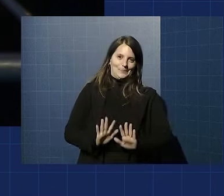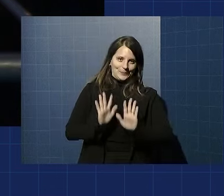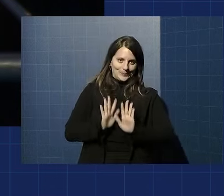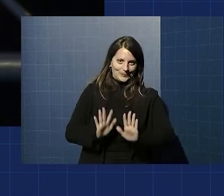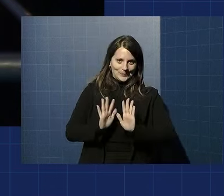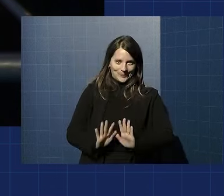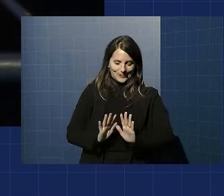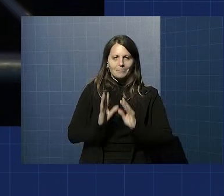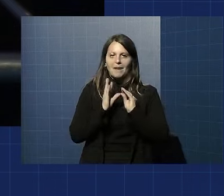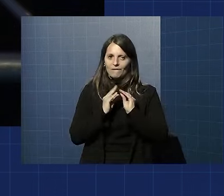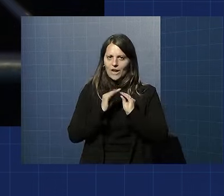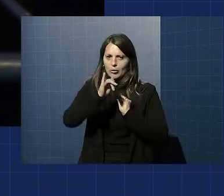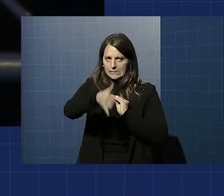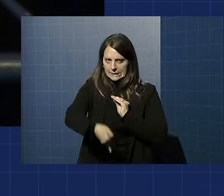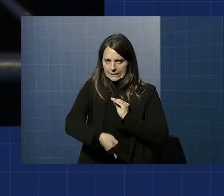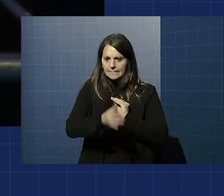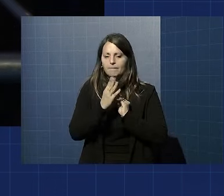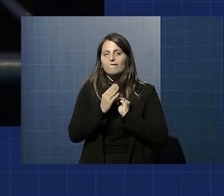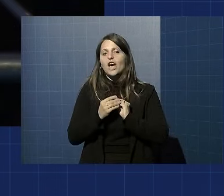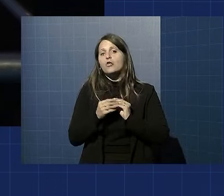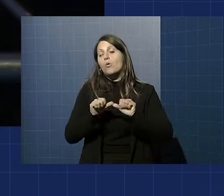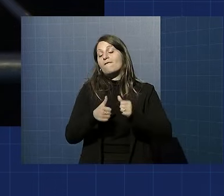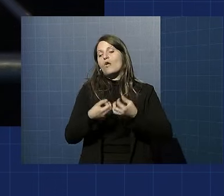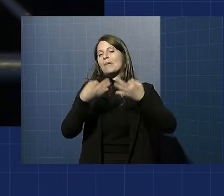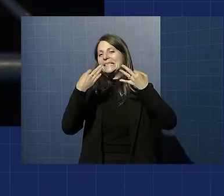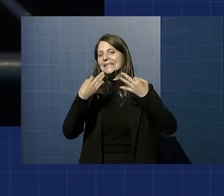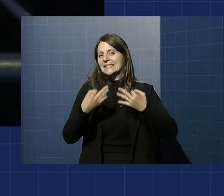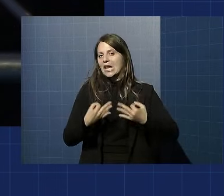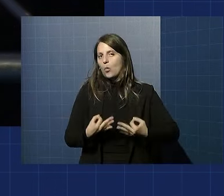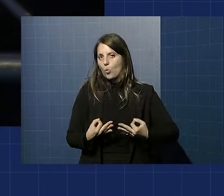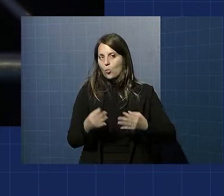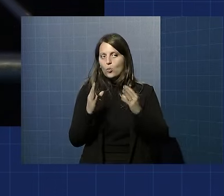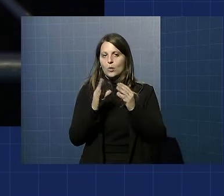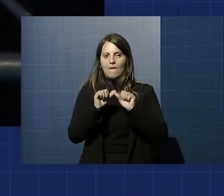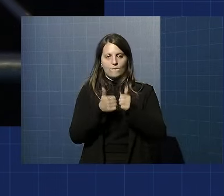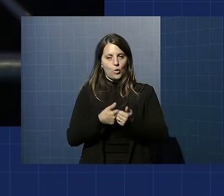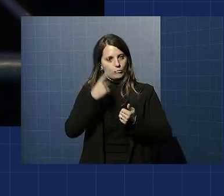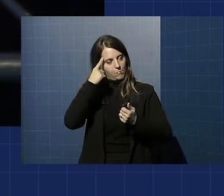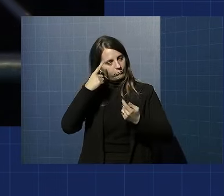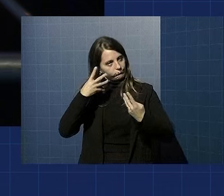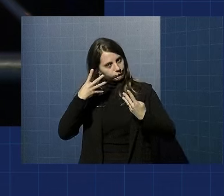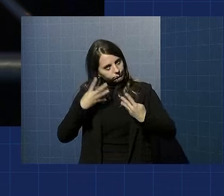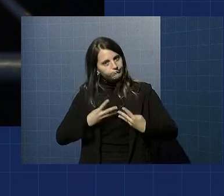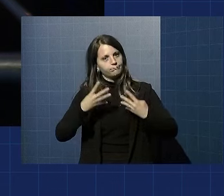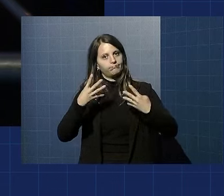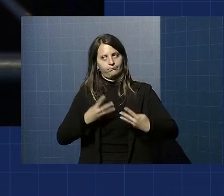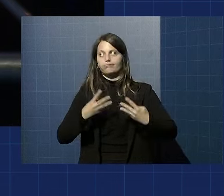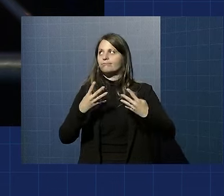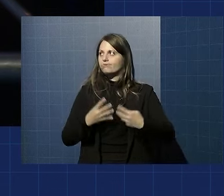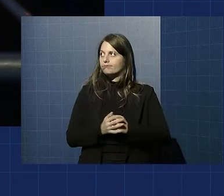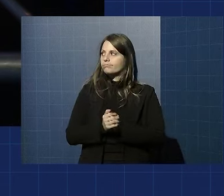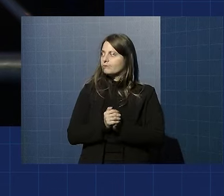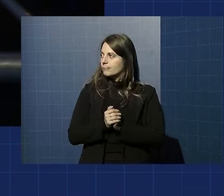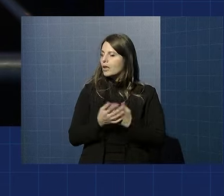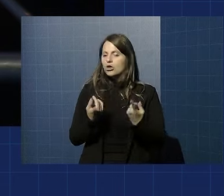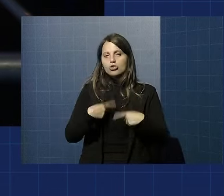And of course, as agencies, as ESA, NASA, we have a duty to do it in an ethical manner and to do it in a